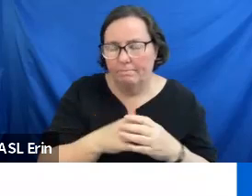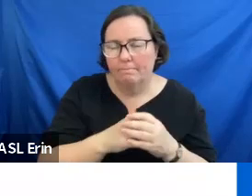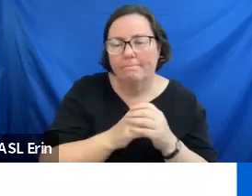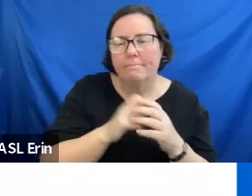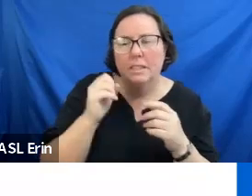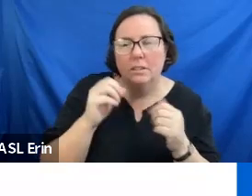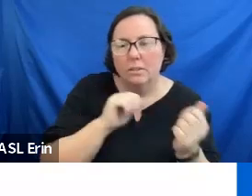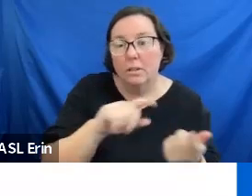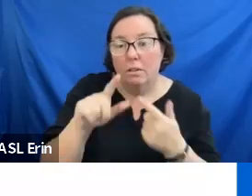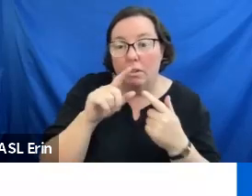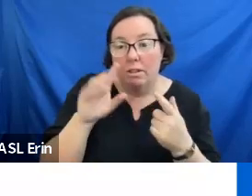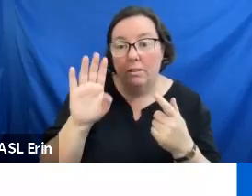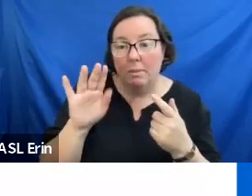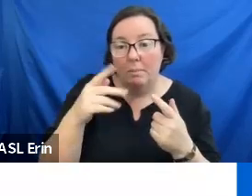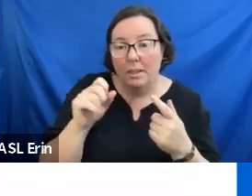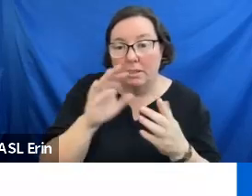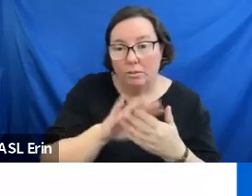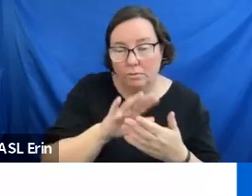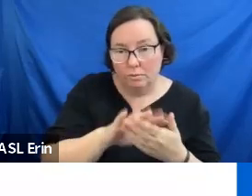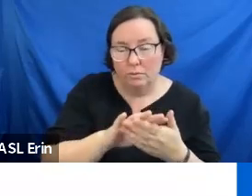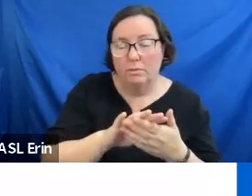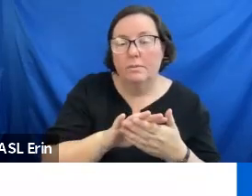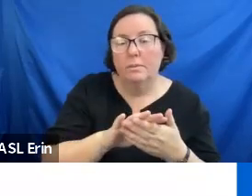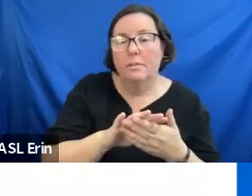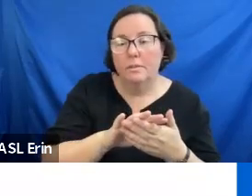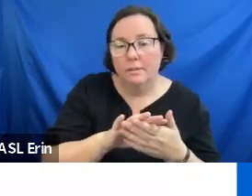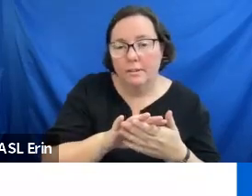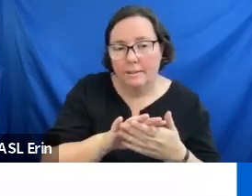So all Boston Public Schools